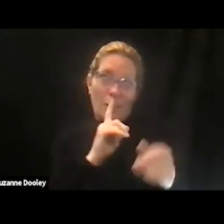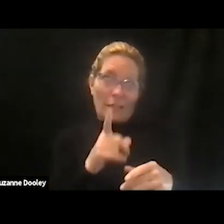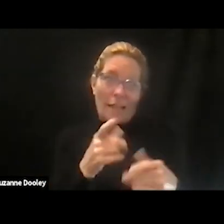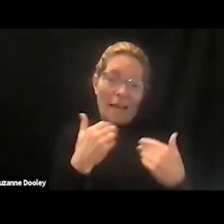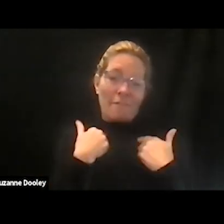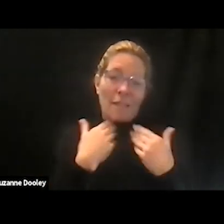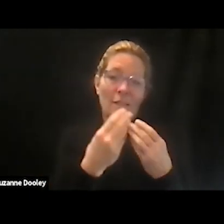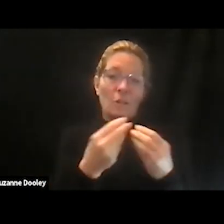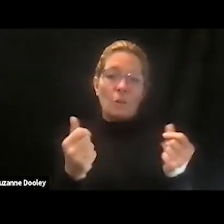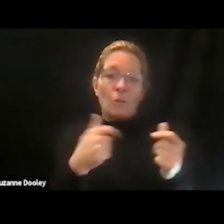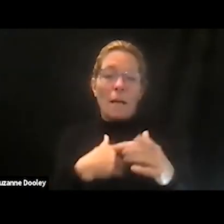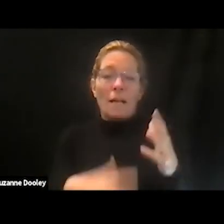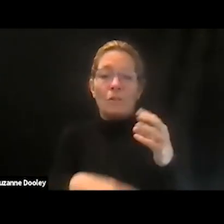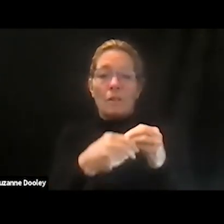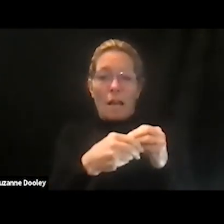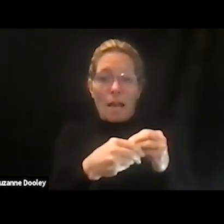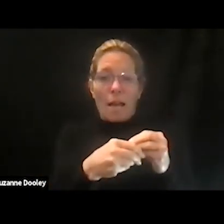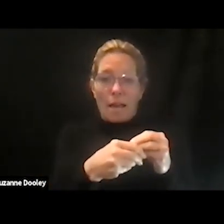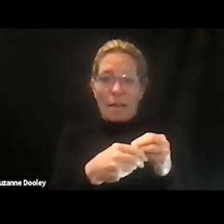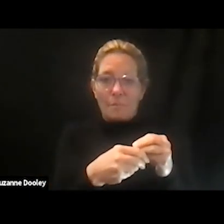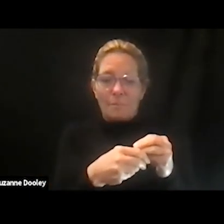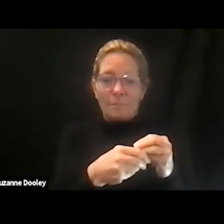think I'll just add quickly.